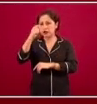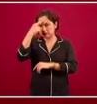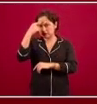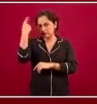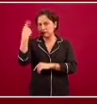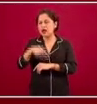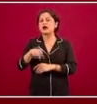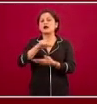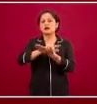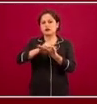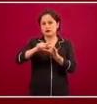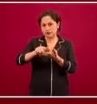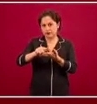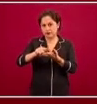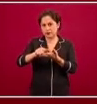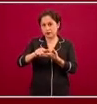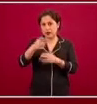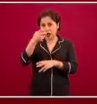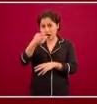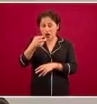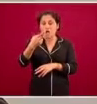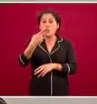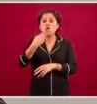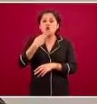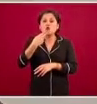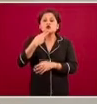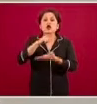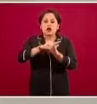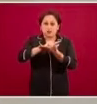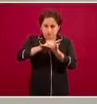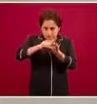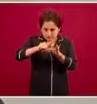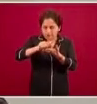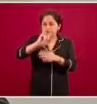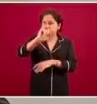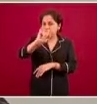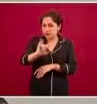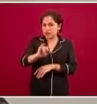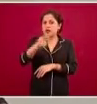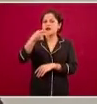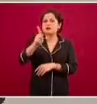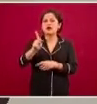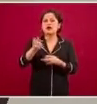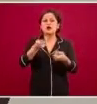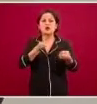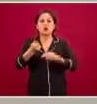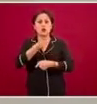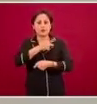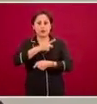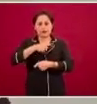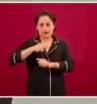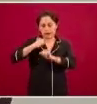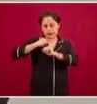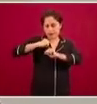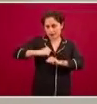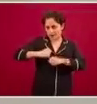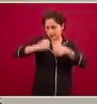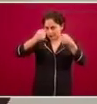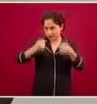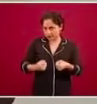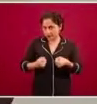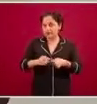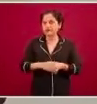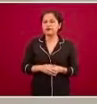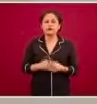be sprinkled with this antibacterial solution. These tunnels are usually